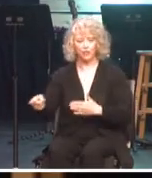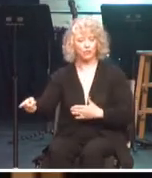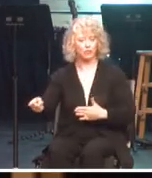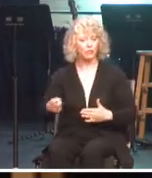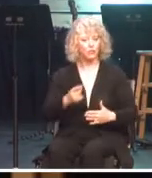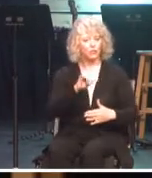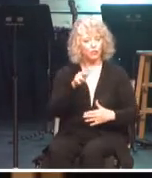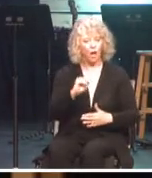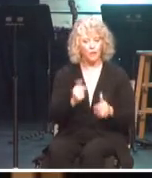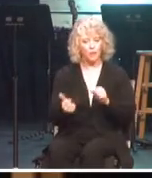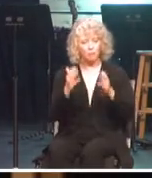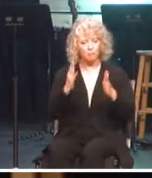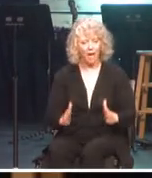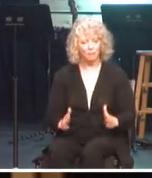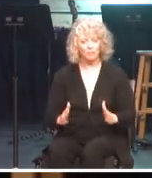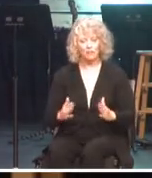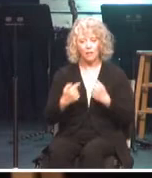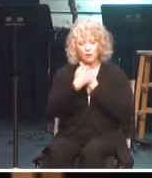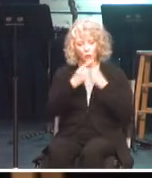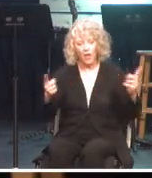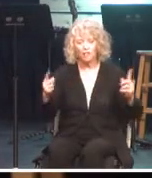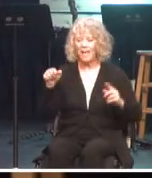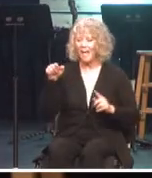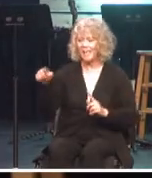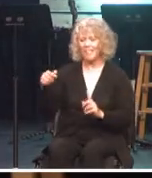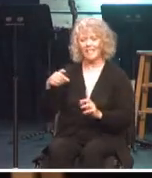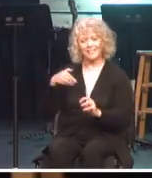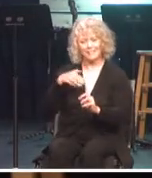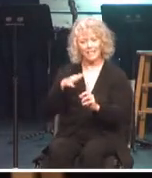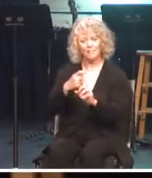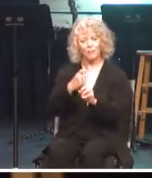the Baptist, sent by God as the prophet, the forerunner.